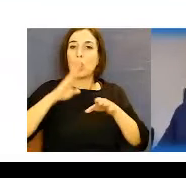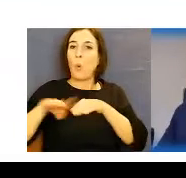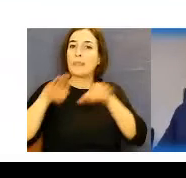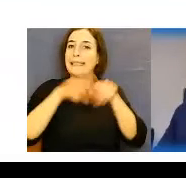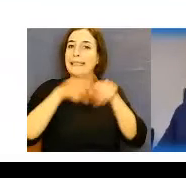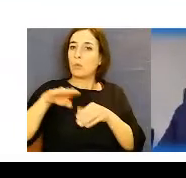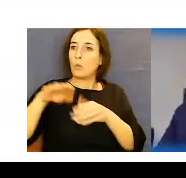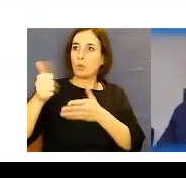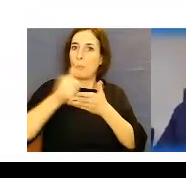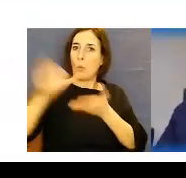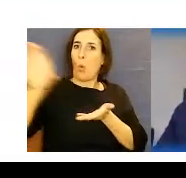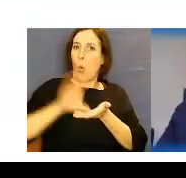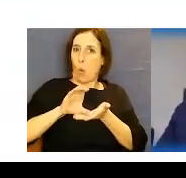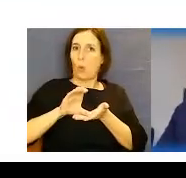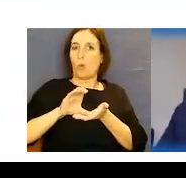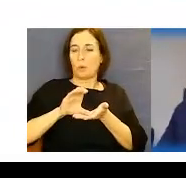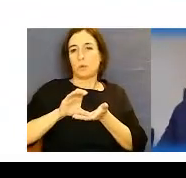last 10 years.